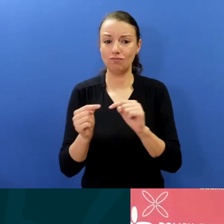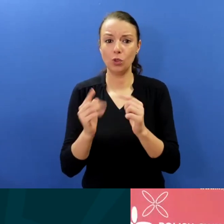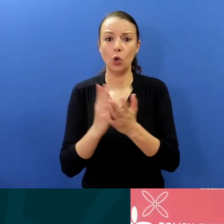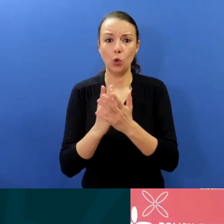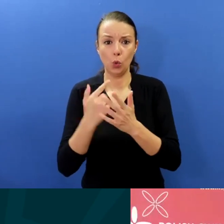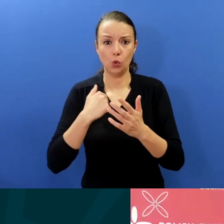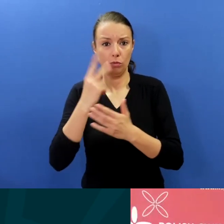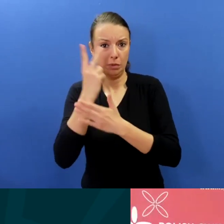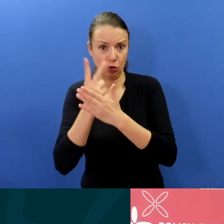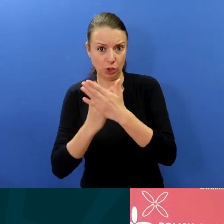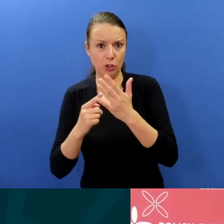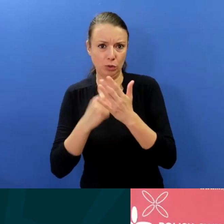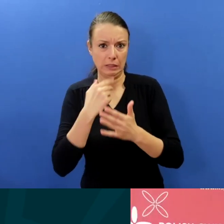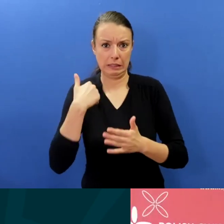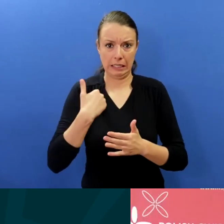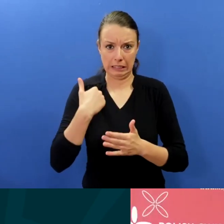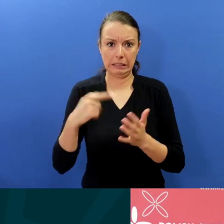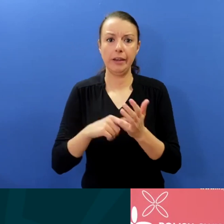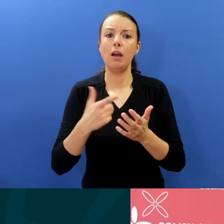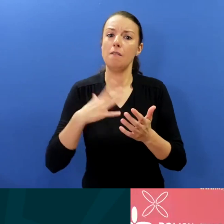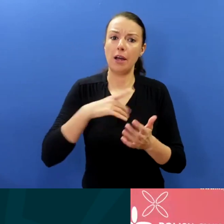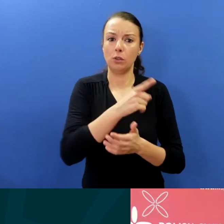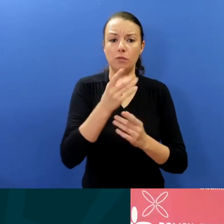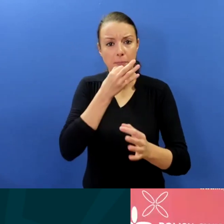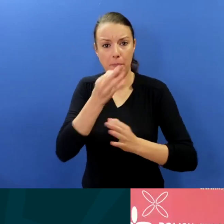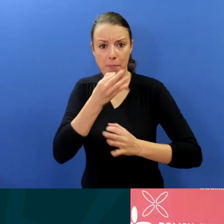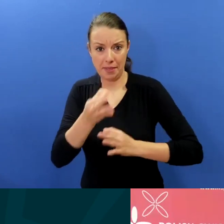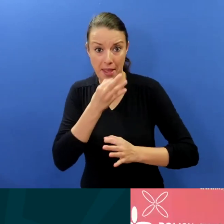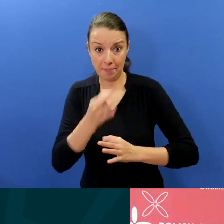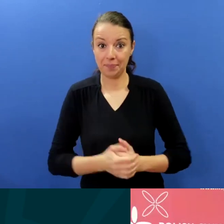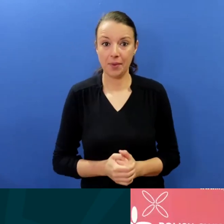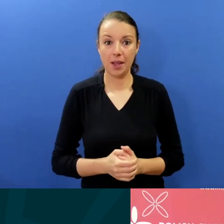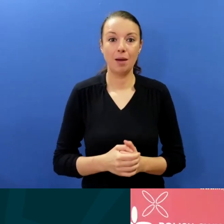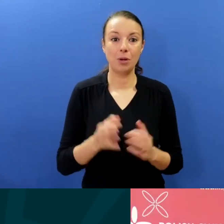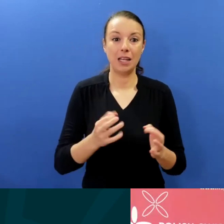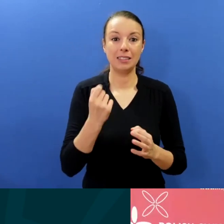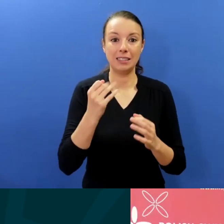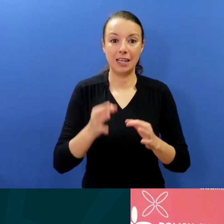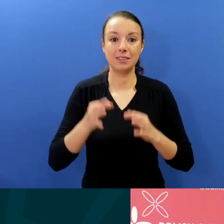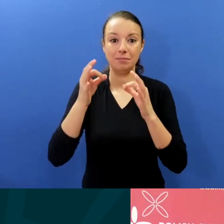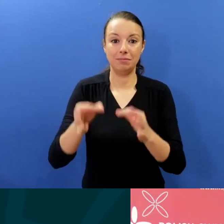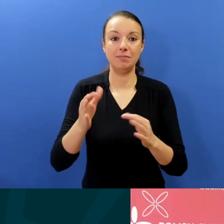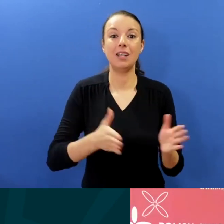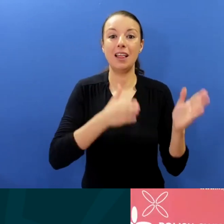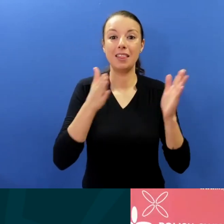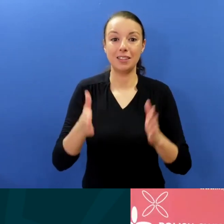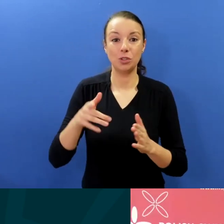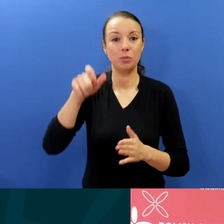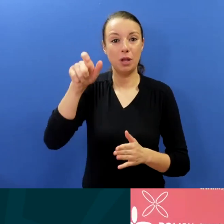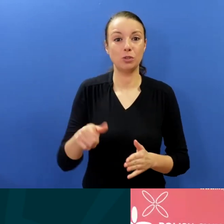them to our experts. We definitely invite everyone to ask questions, because soon we're going to